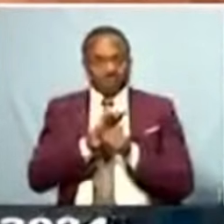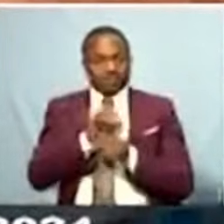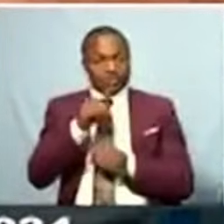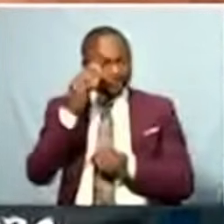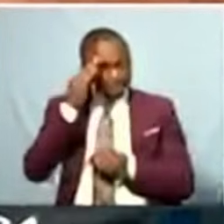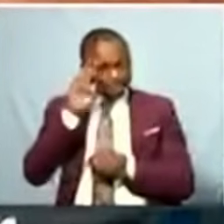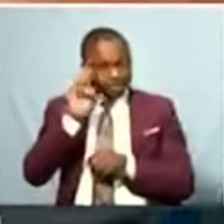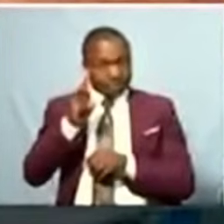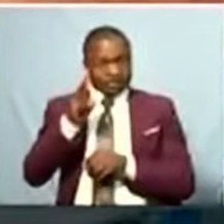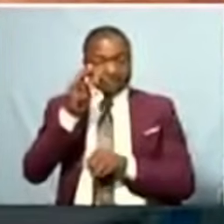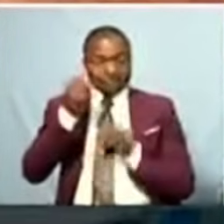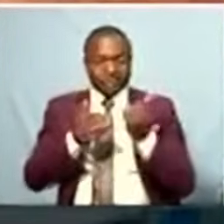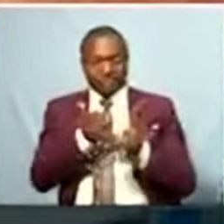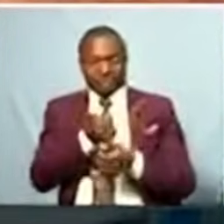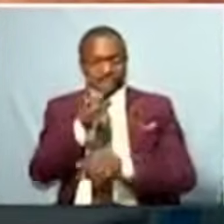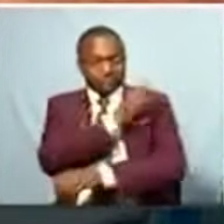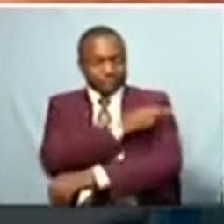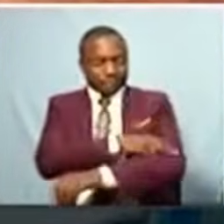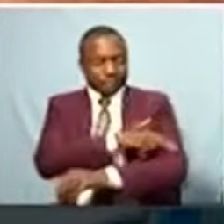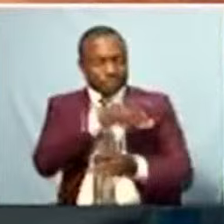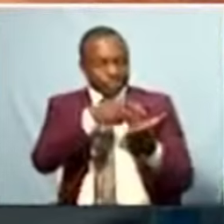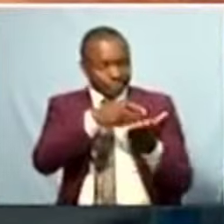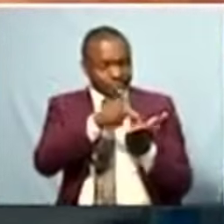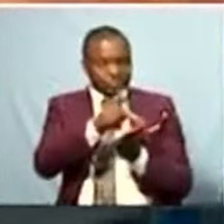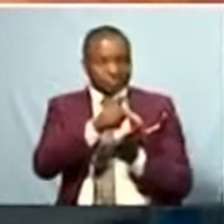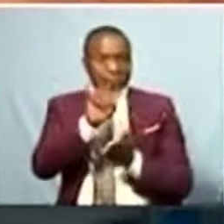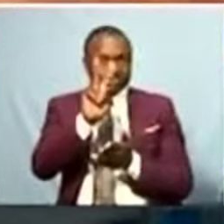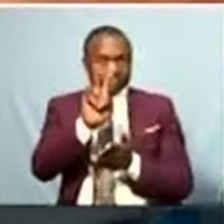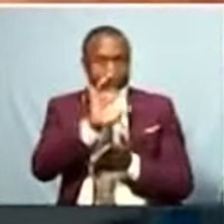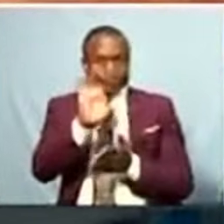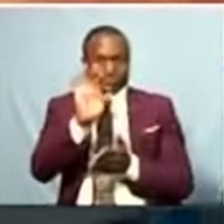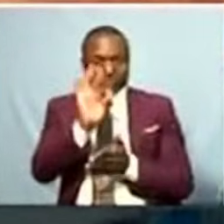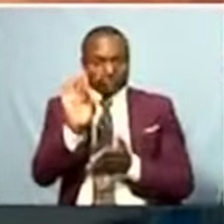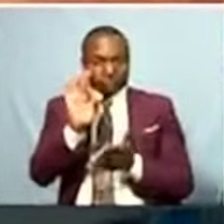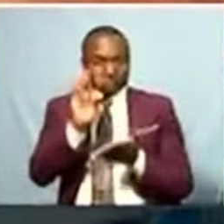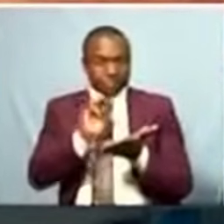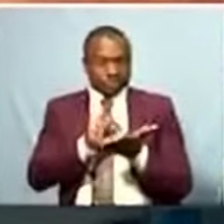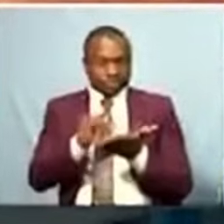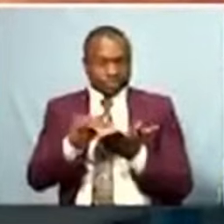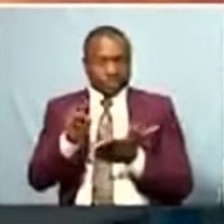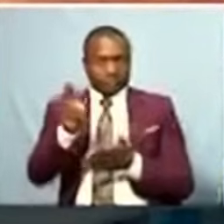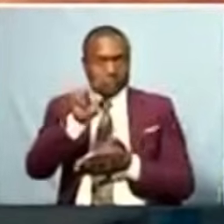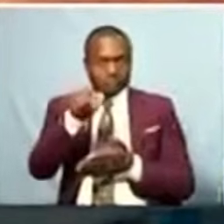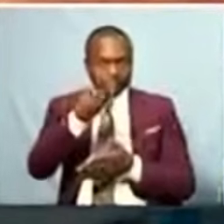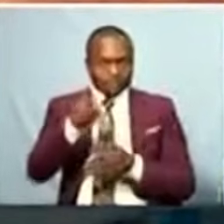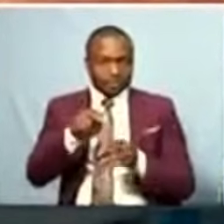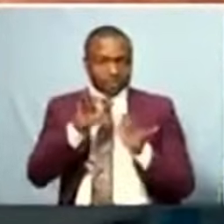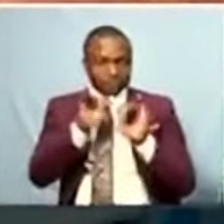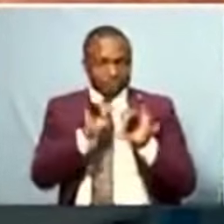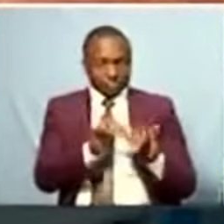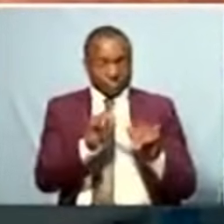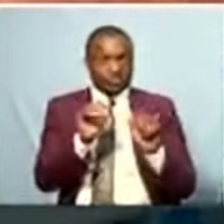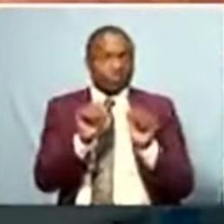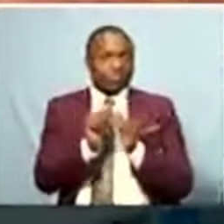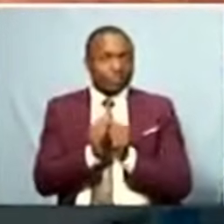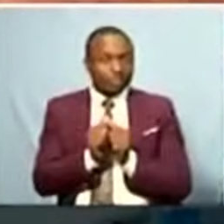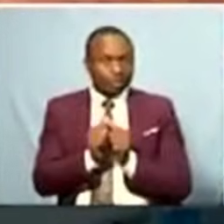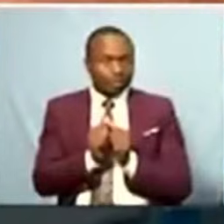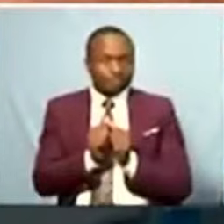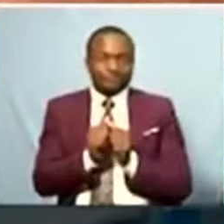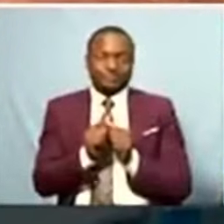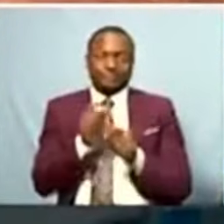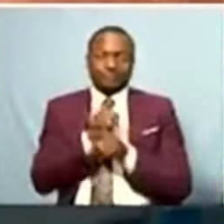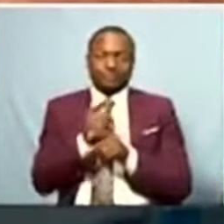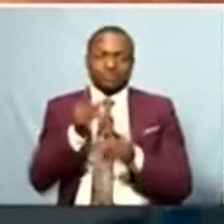mean hospitals, as it were? Because you've paid them $299 million remaining with. Maybe also